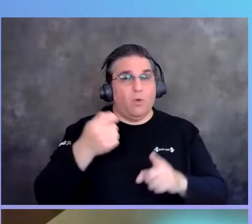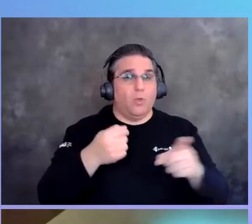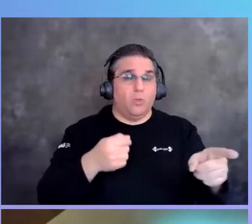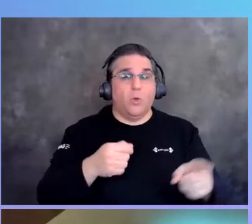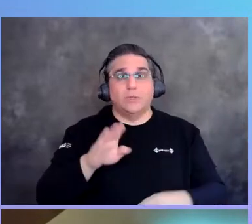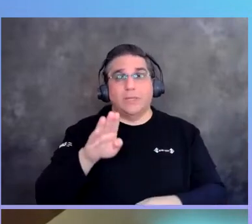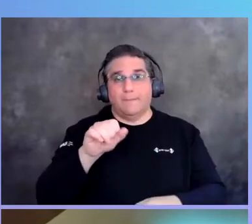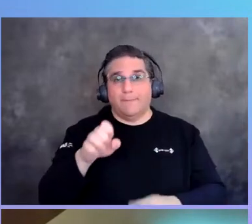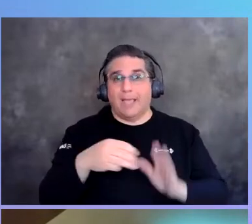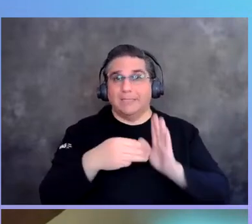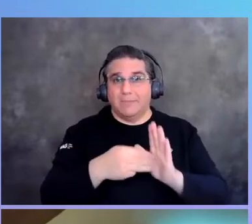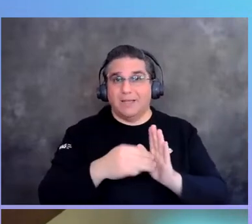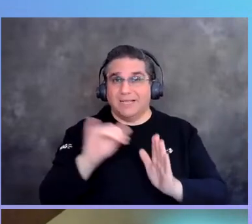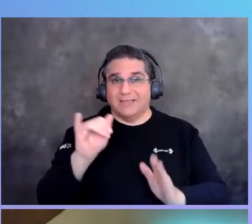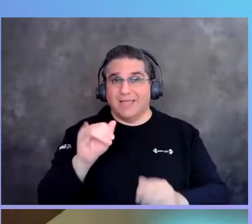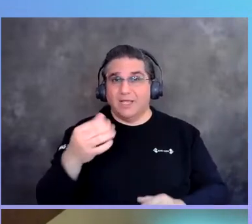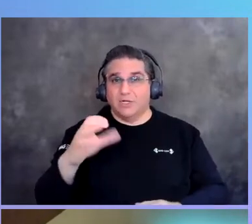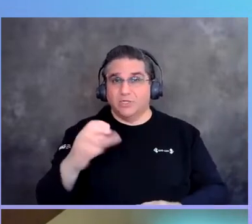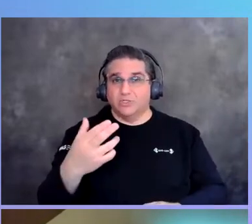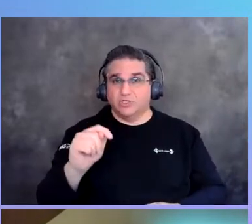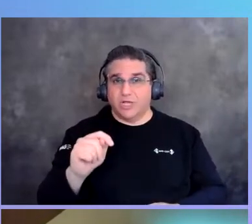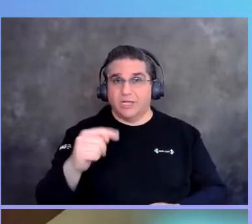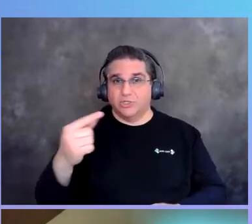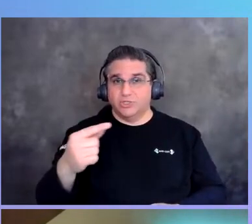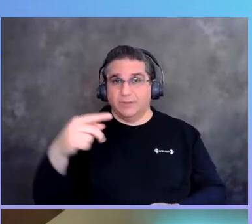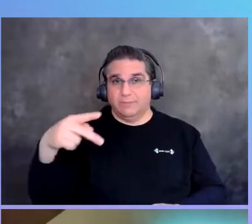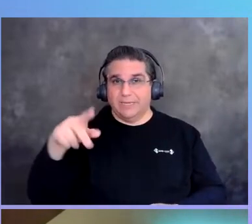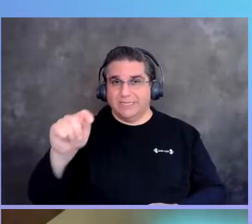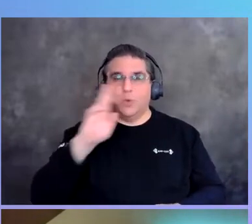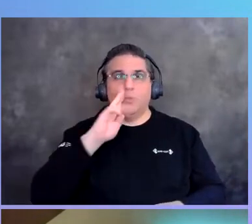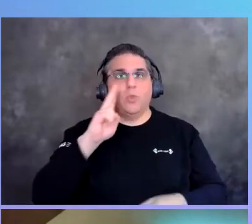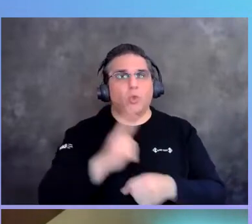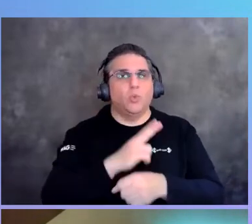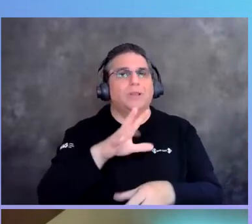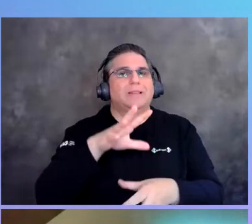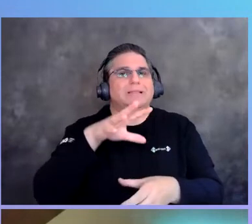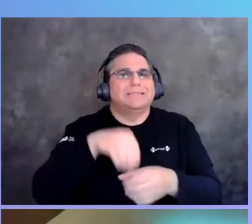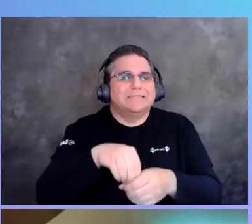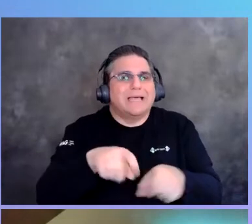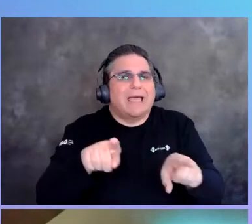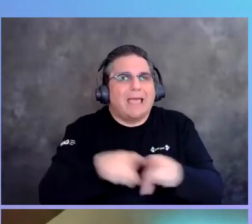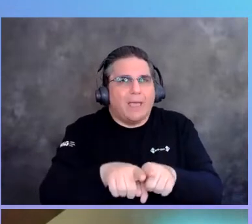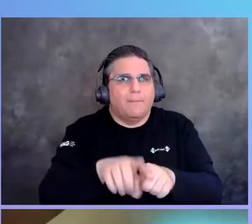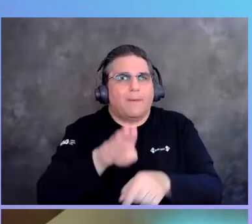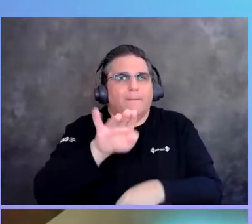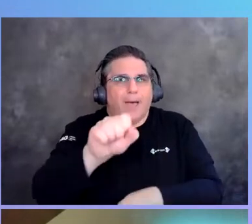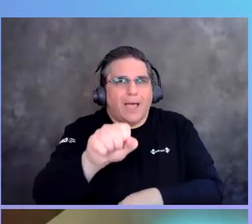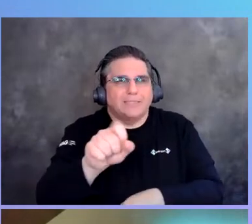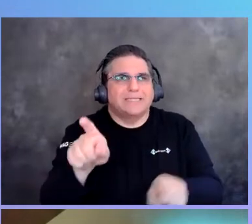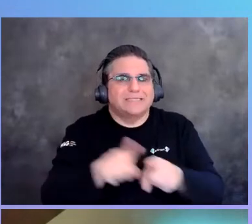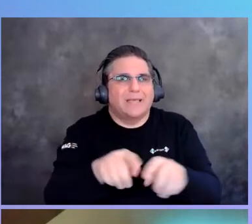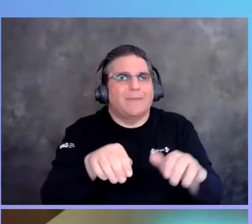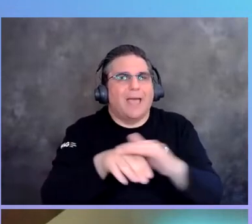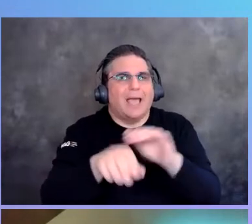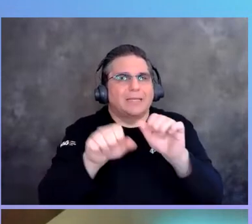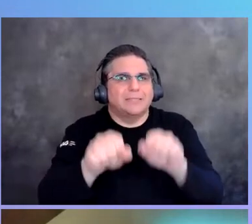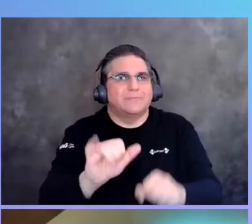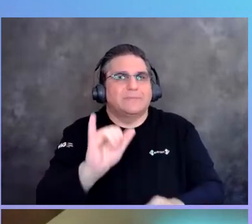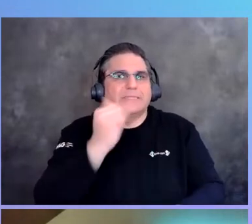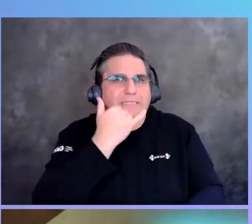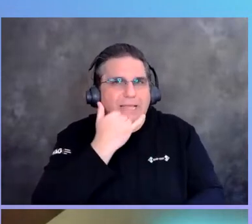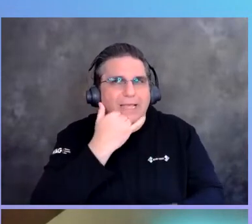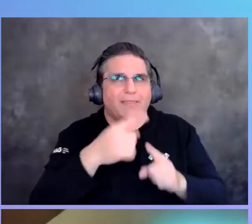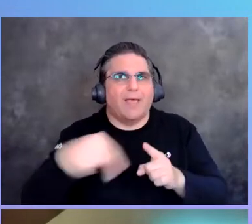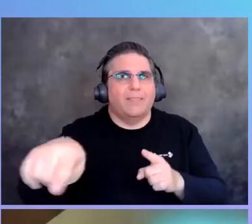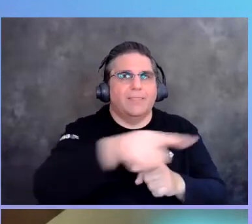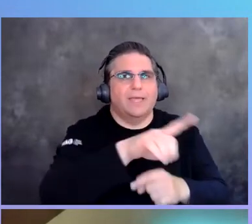ChatGPT will most likely output the same biases and accessibility mistakes that the majority of its training data contains. It is a